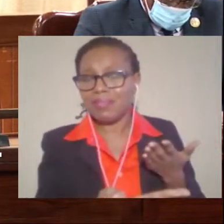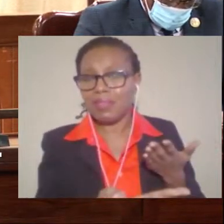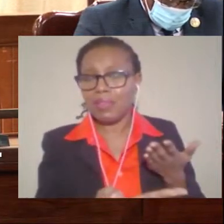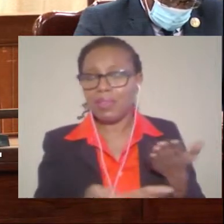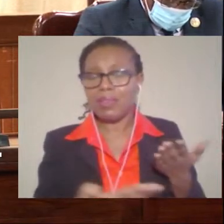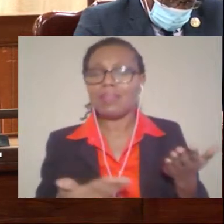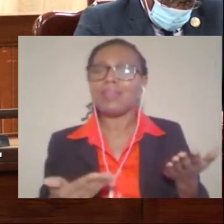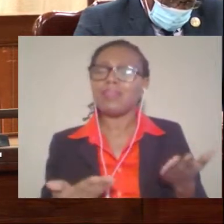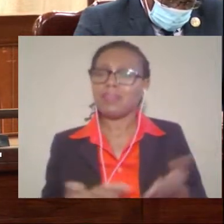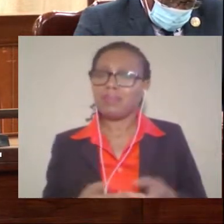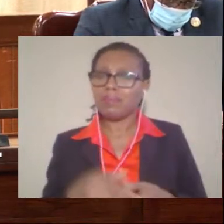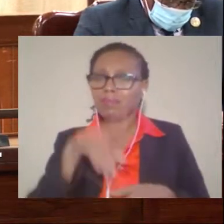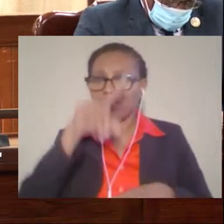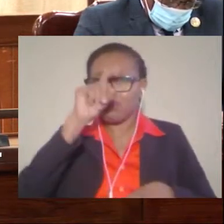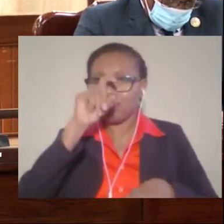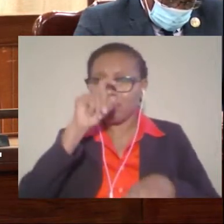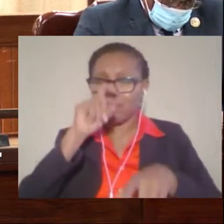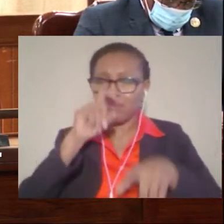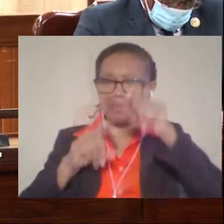raised publicly.